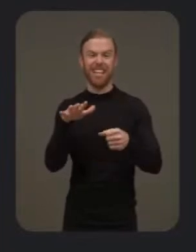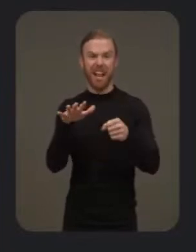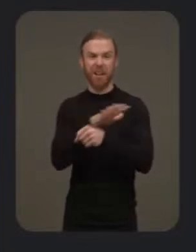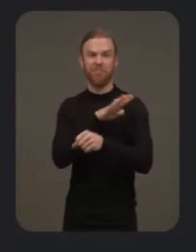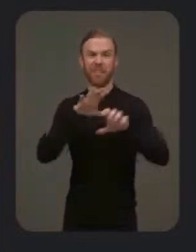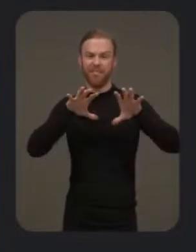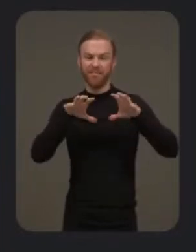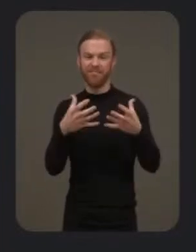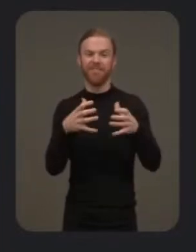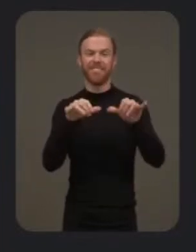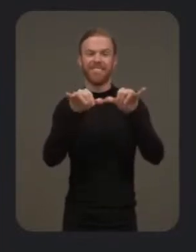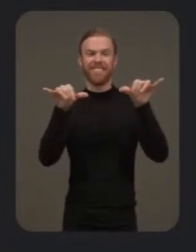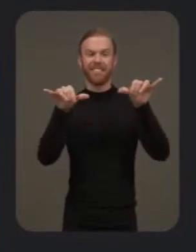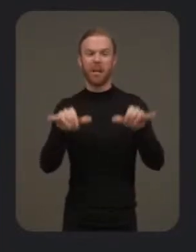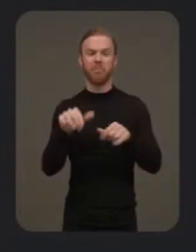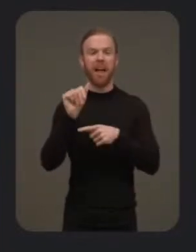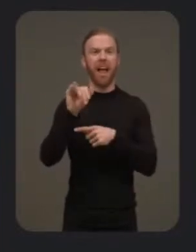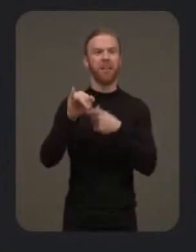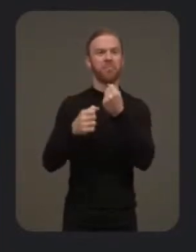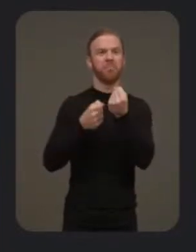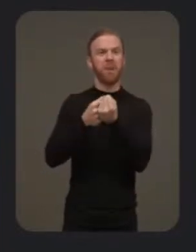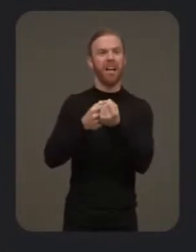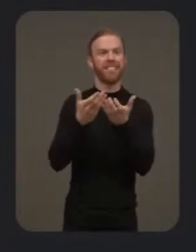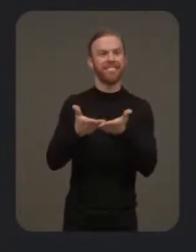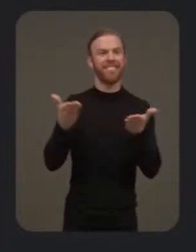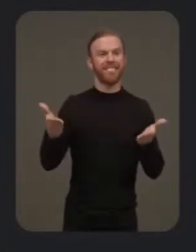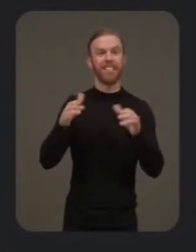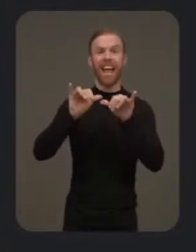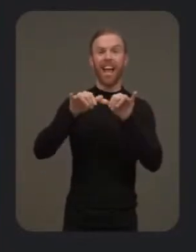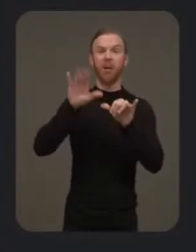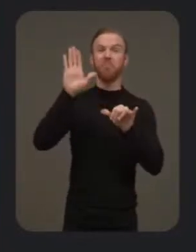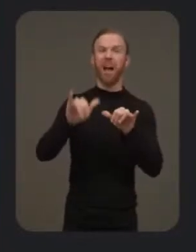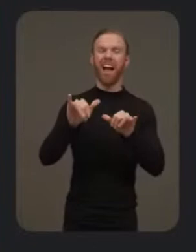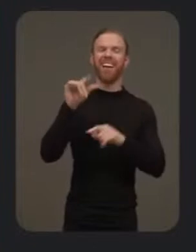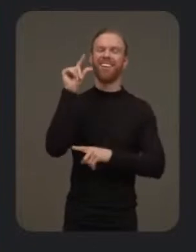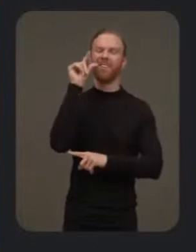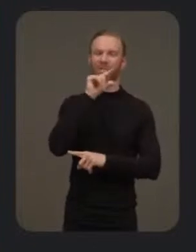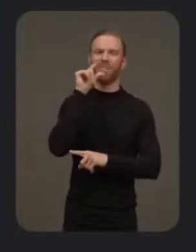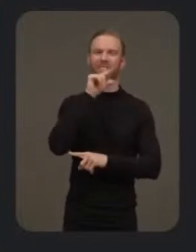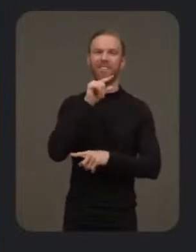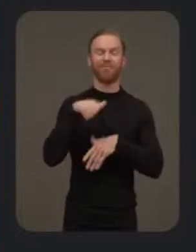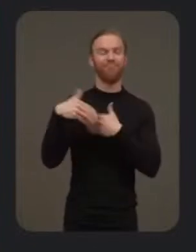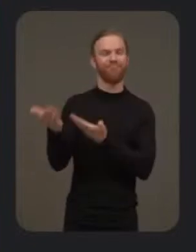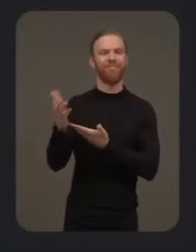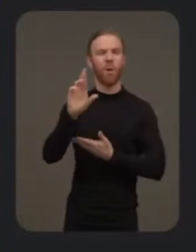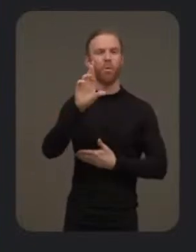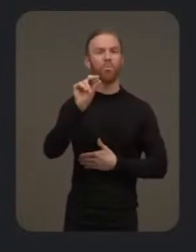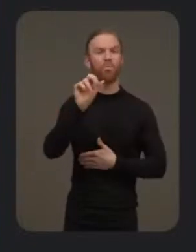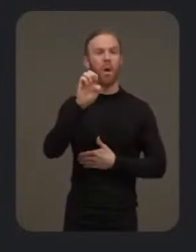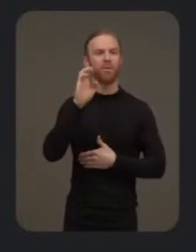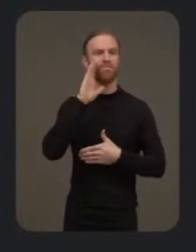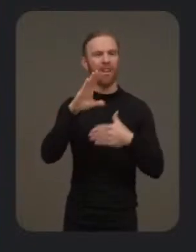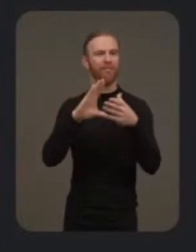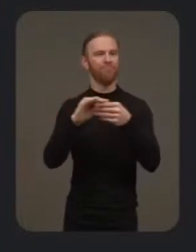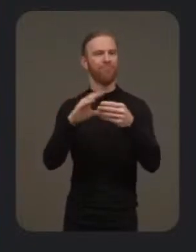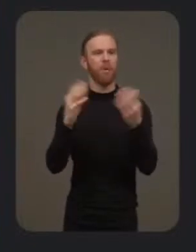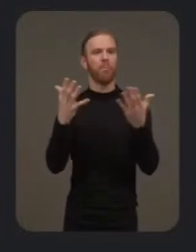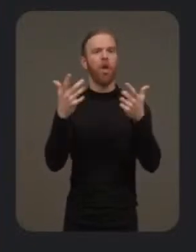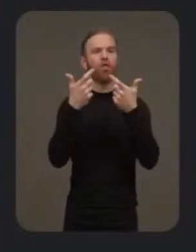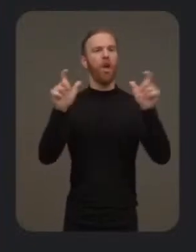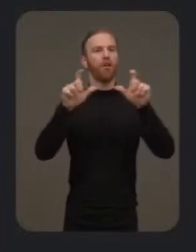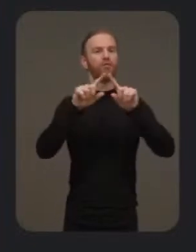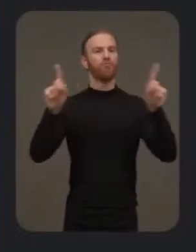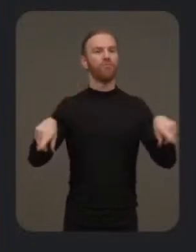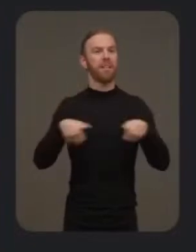of AI-powered devices engineered by Google. Here's Rose to show you what a larger screen Pixel can do for